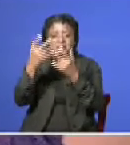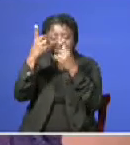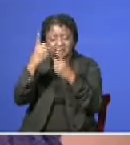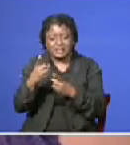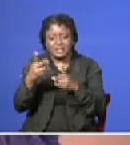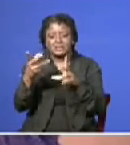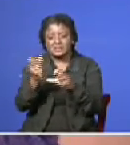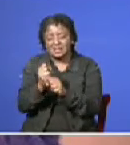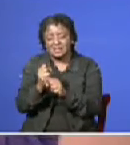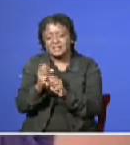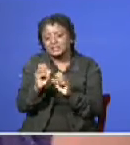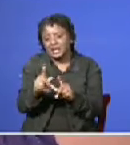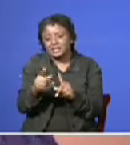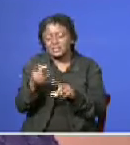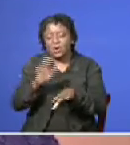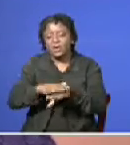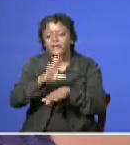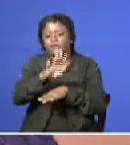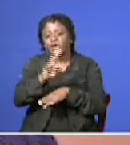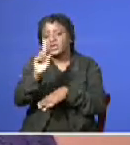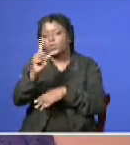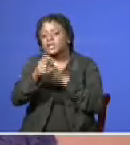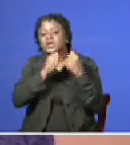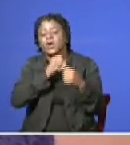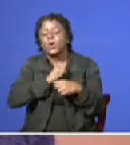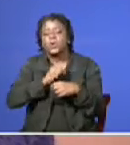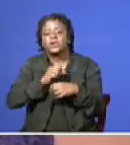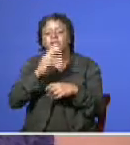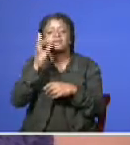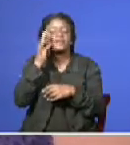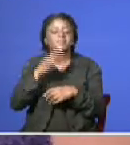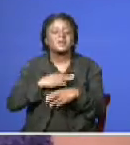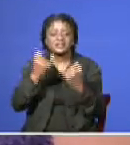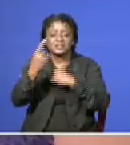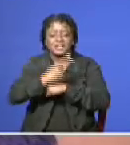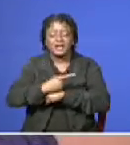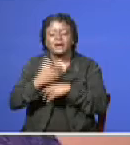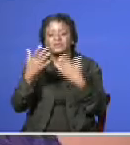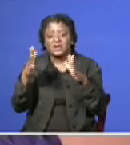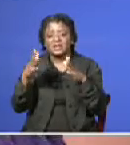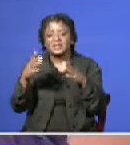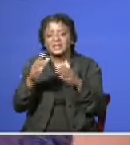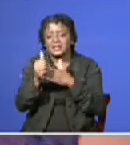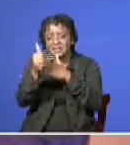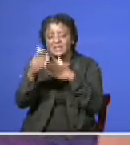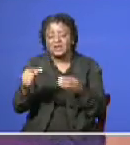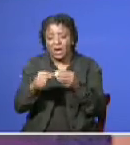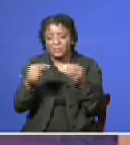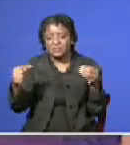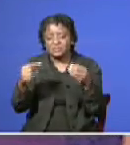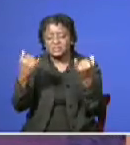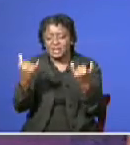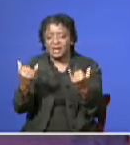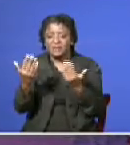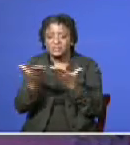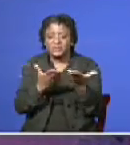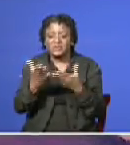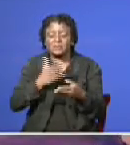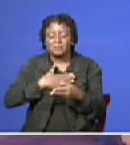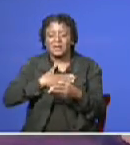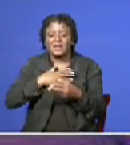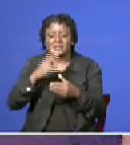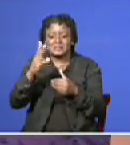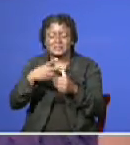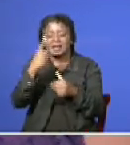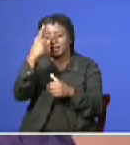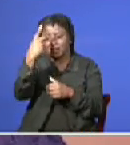female. And today, I have already been the leader of the opposition and now serving my second